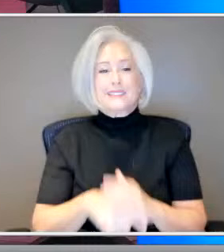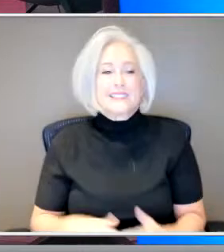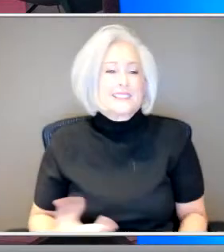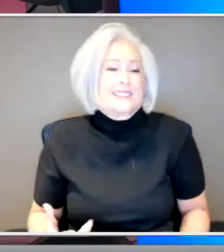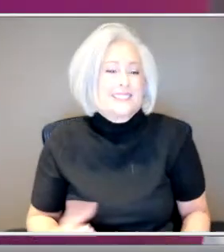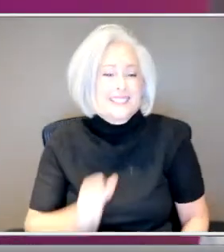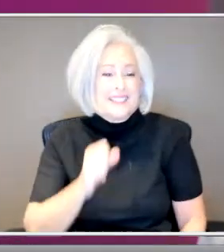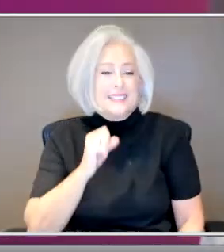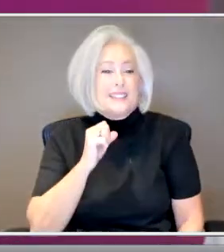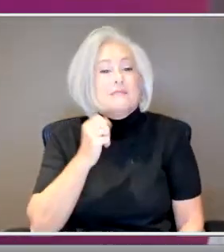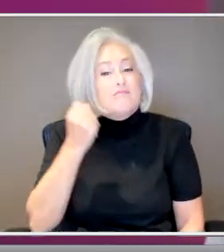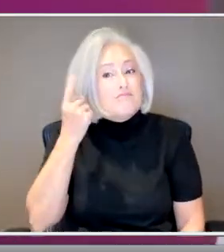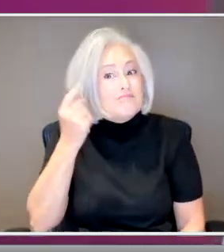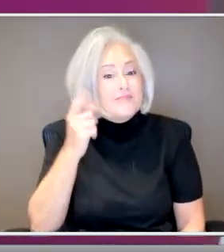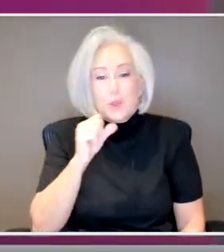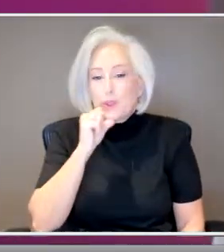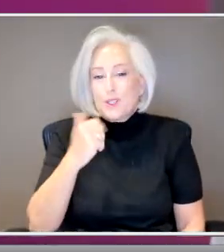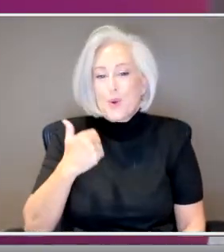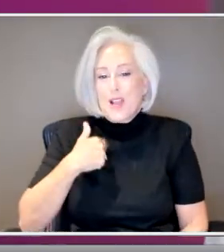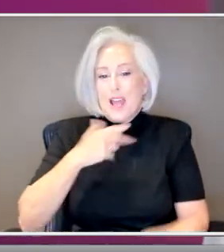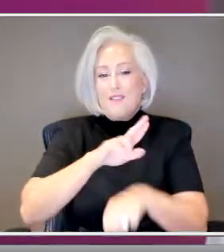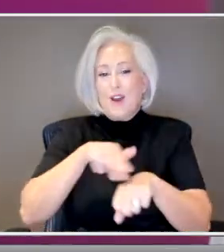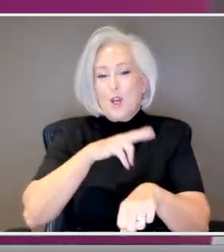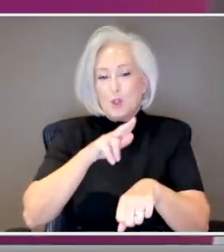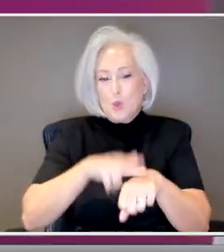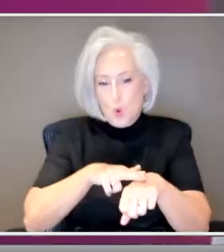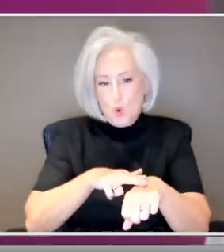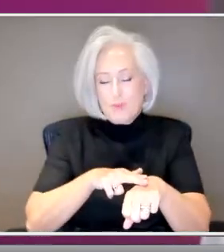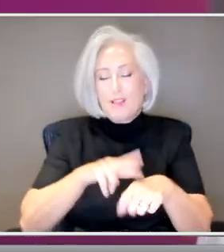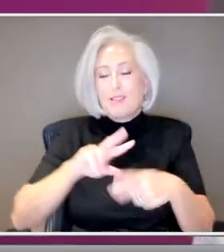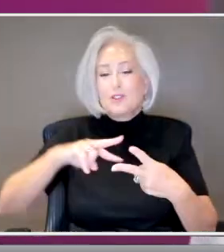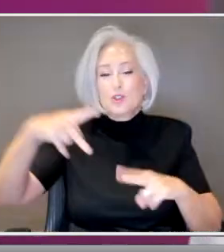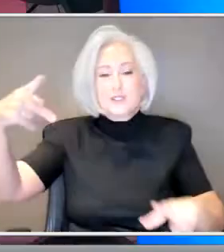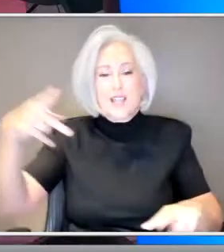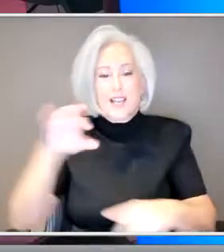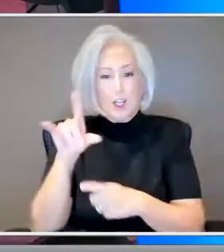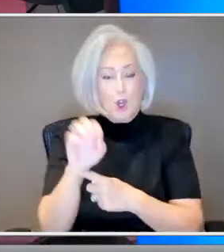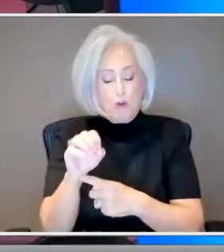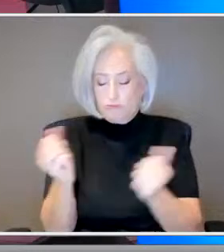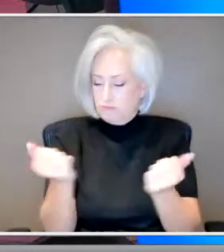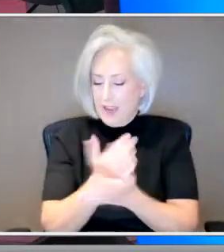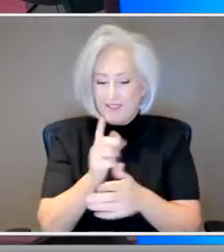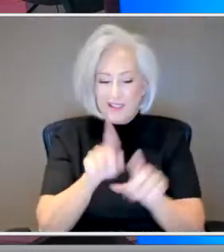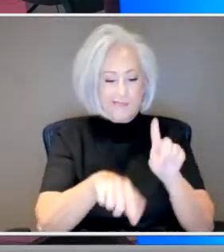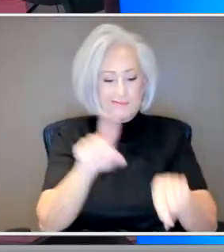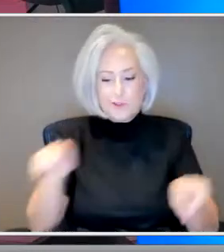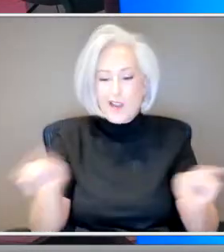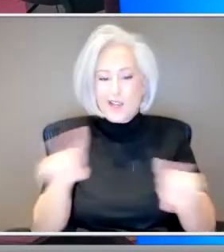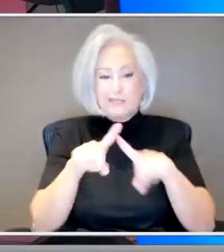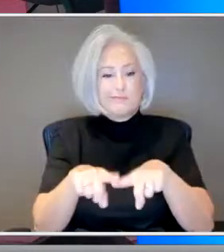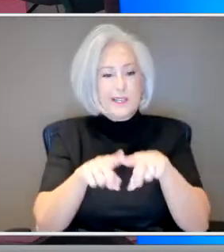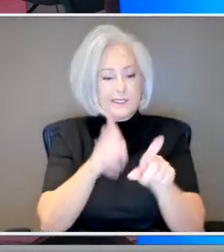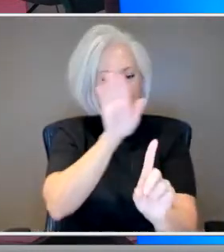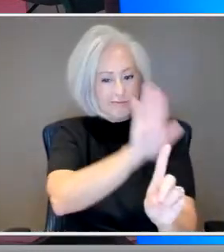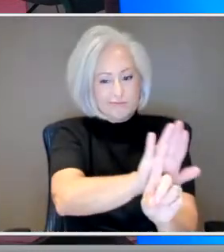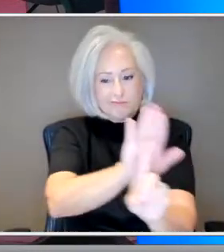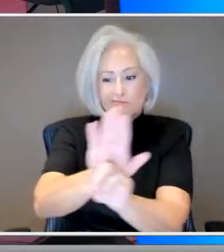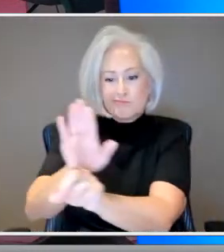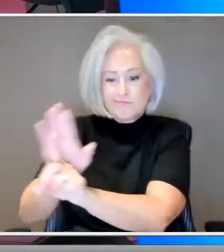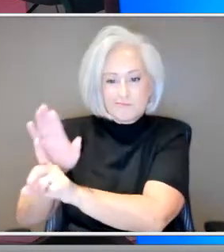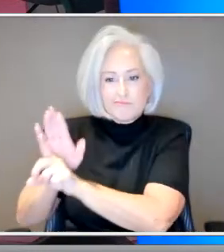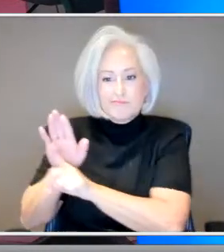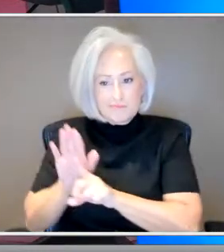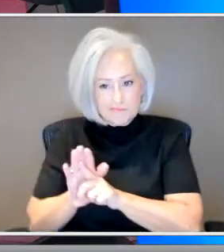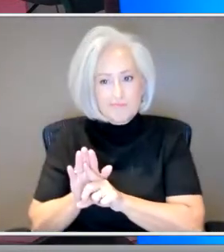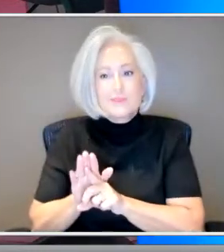code. I can tell you that. It's all variations. Oh, that's interesting. So Yeah. everybody has, everybody has their own genes, so they're all spelled